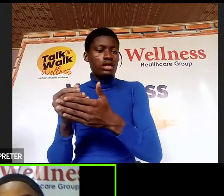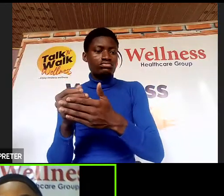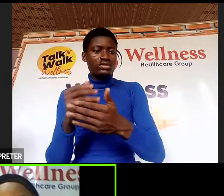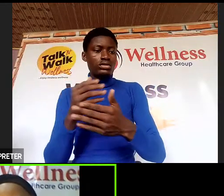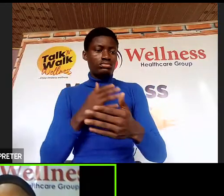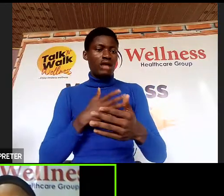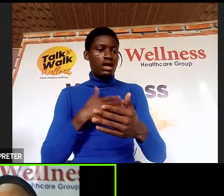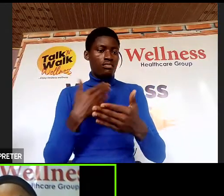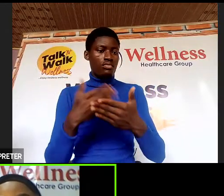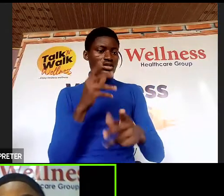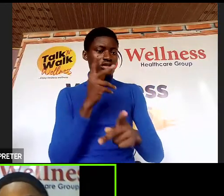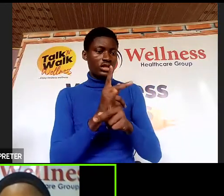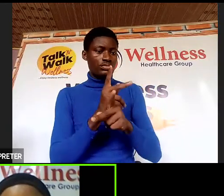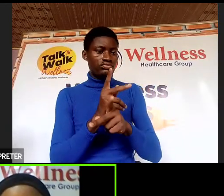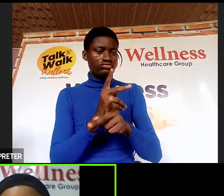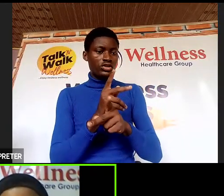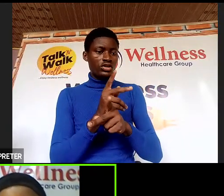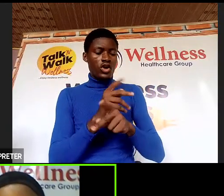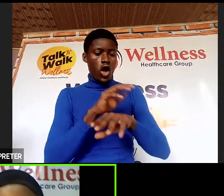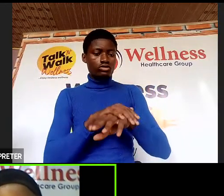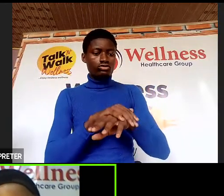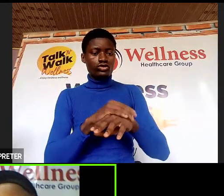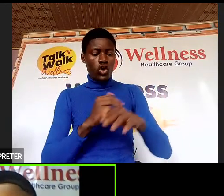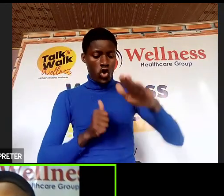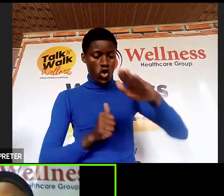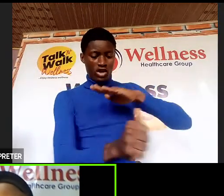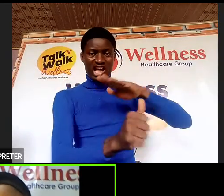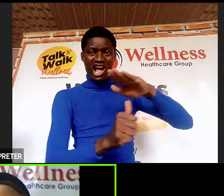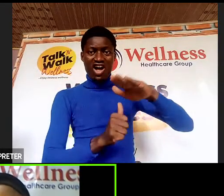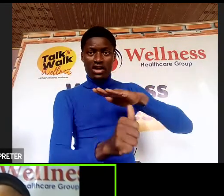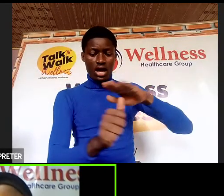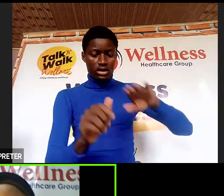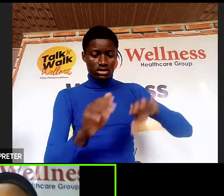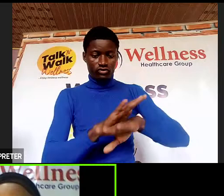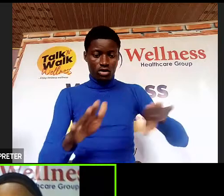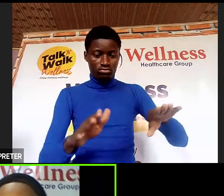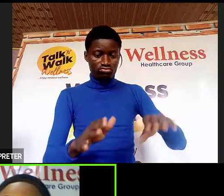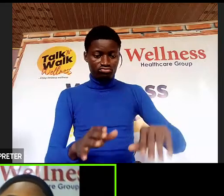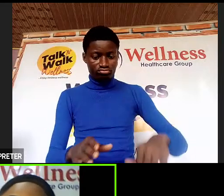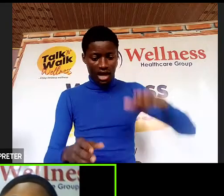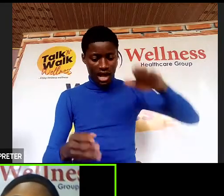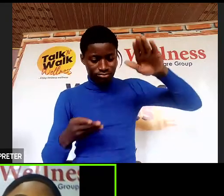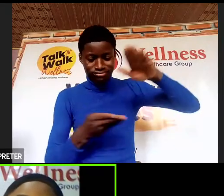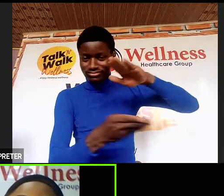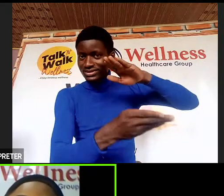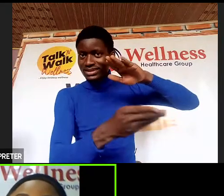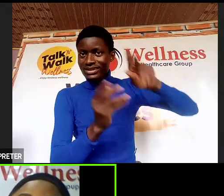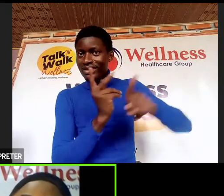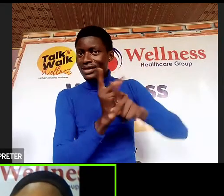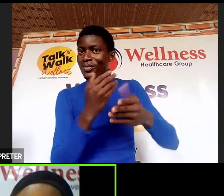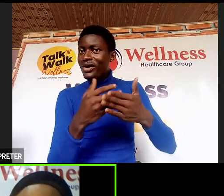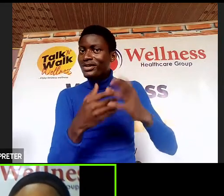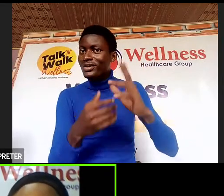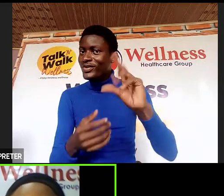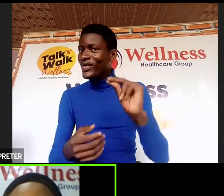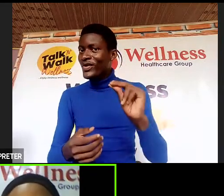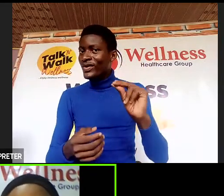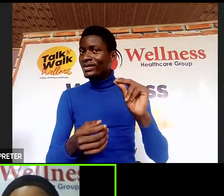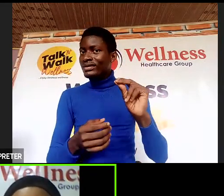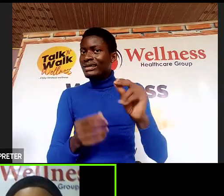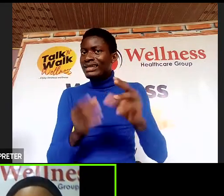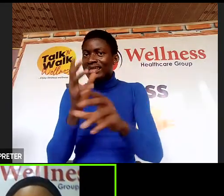have, get knowledge, get education on what you can do with it so that you can invest it. And also,